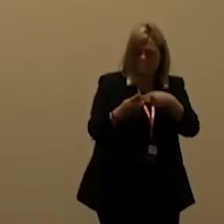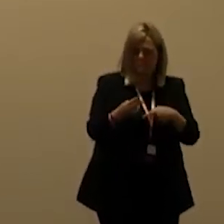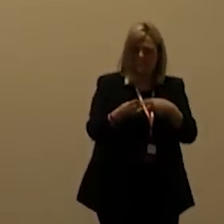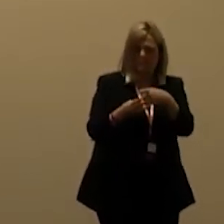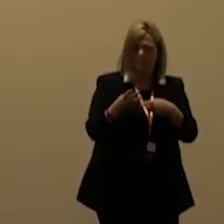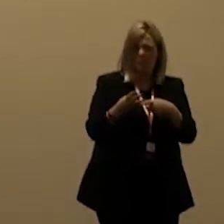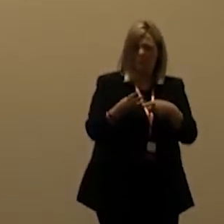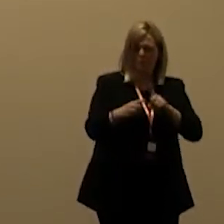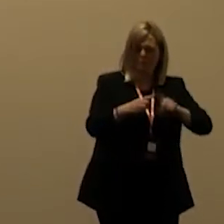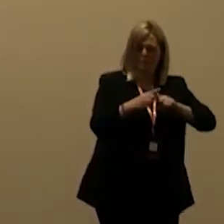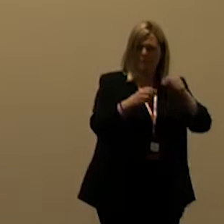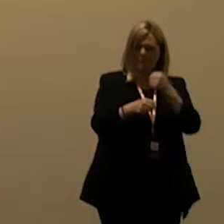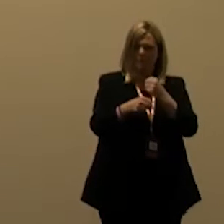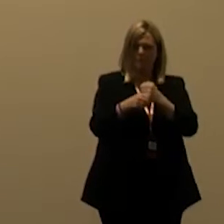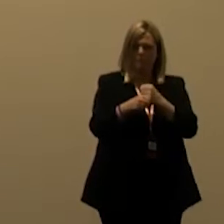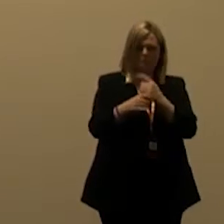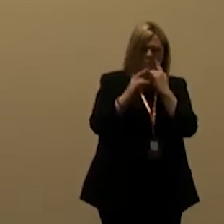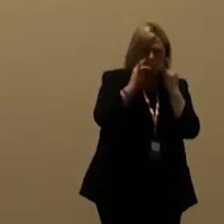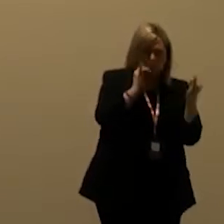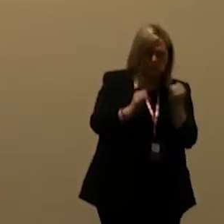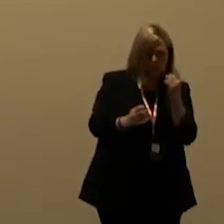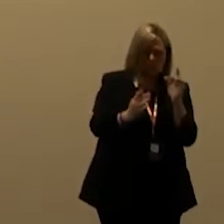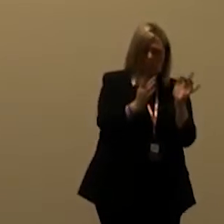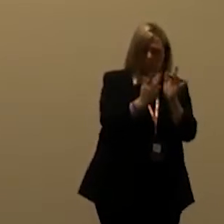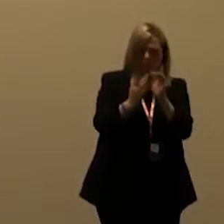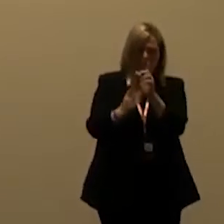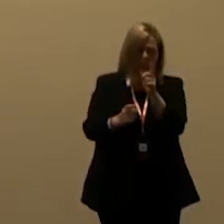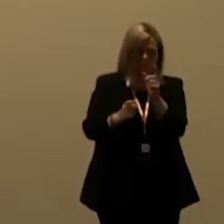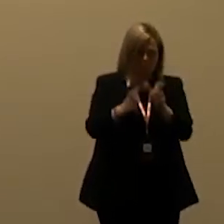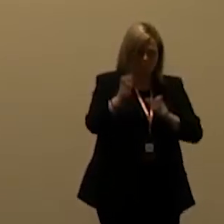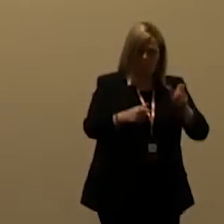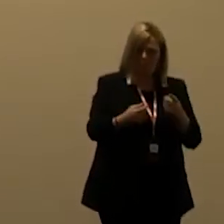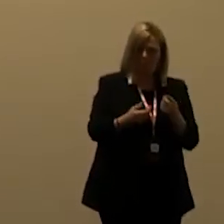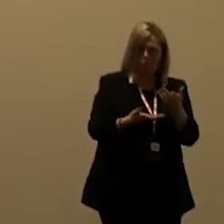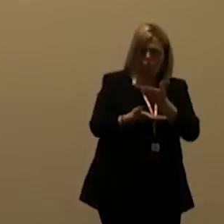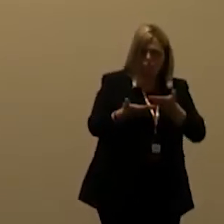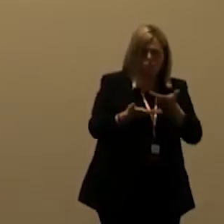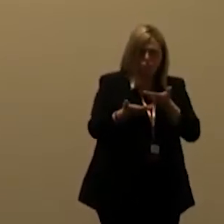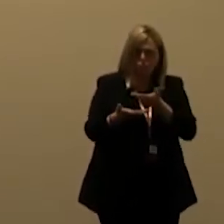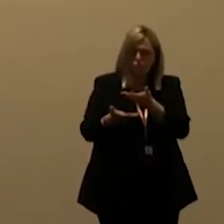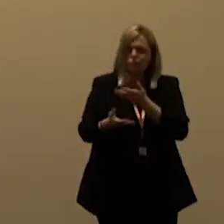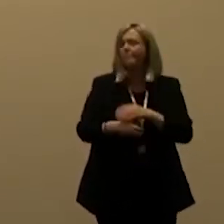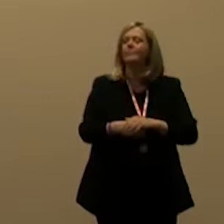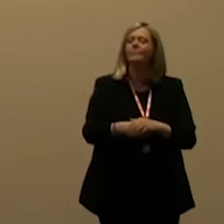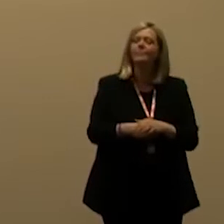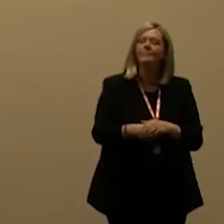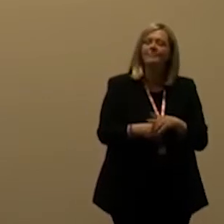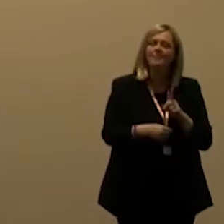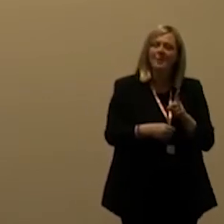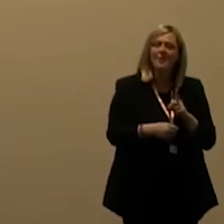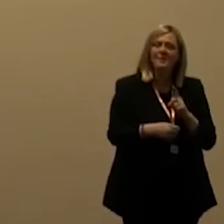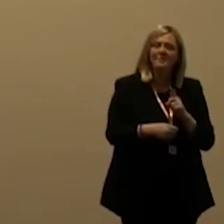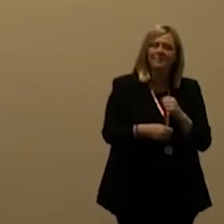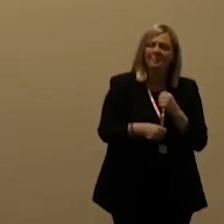this WhatsApp group, all checking in with each other, all communicating effectively together across the generations through this WhatsApp. But my nan is a